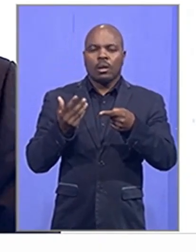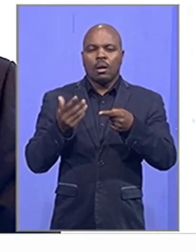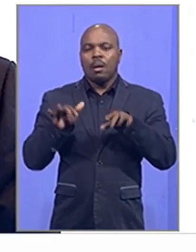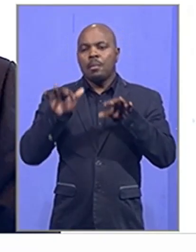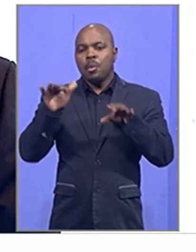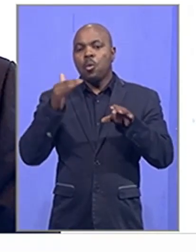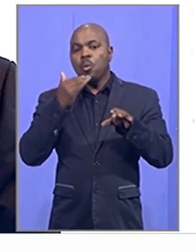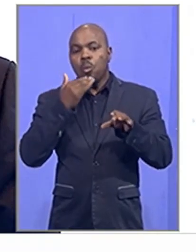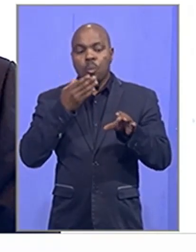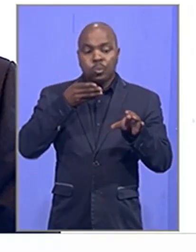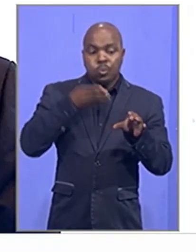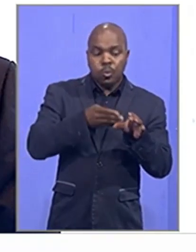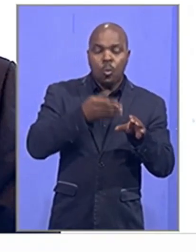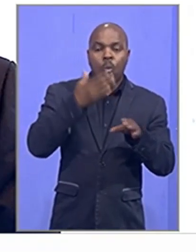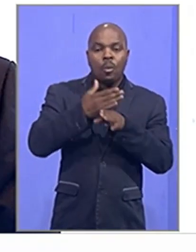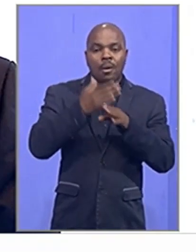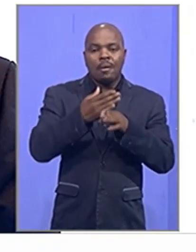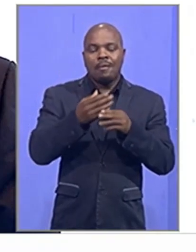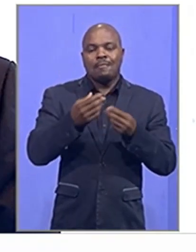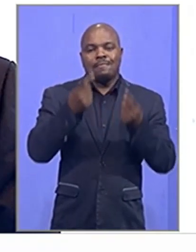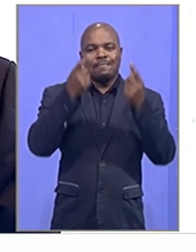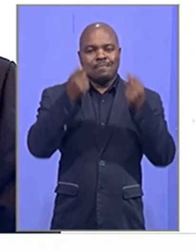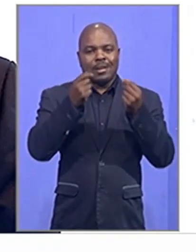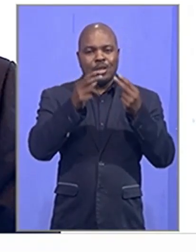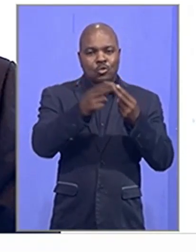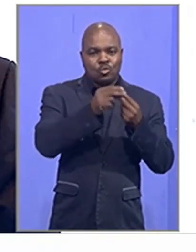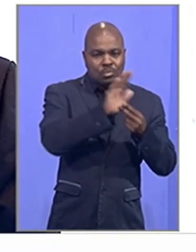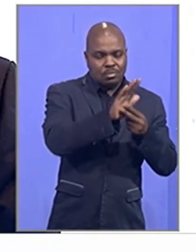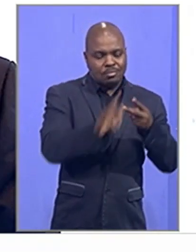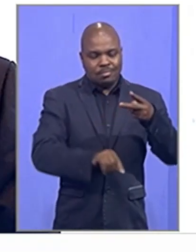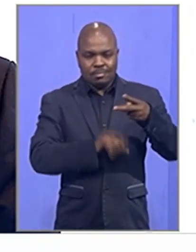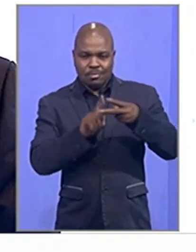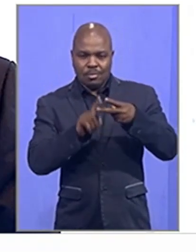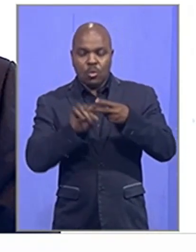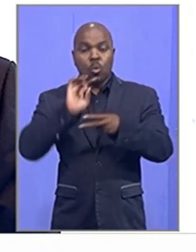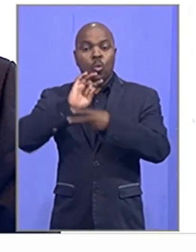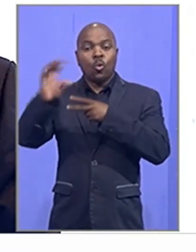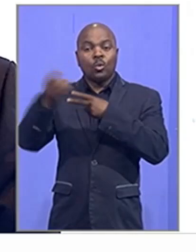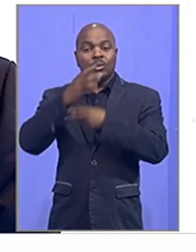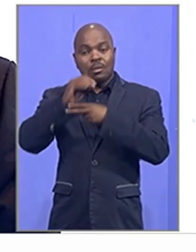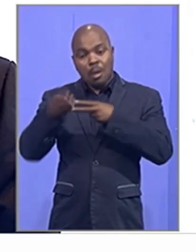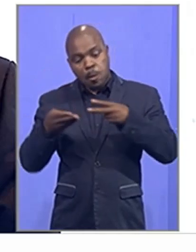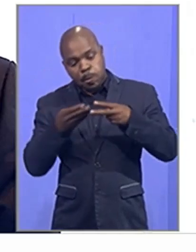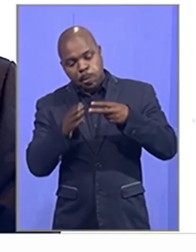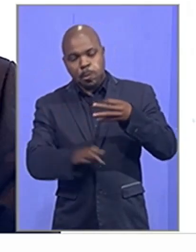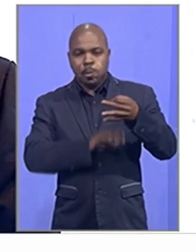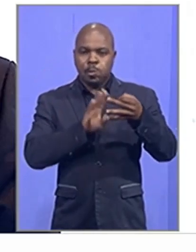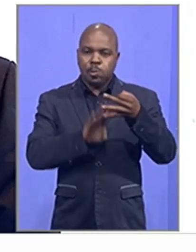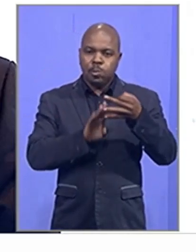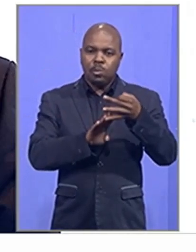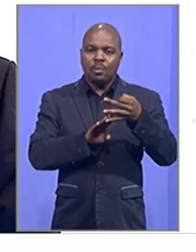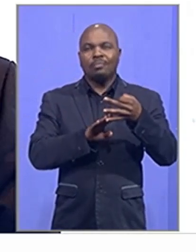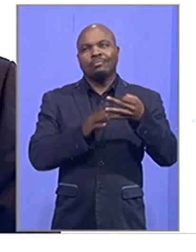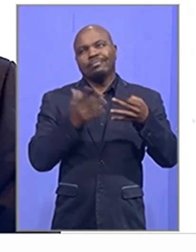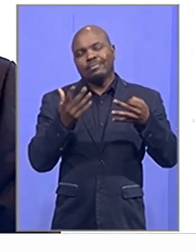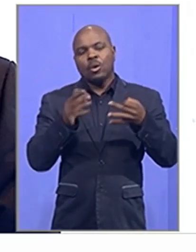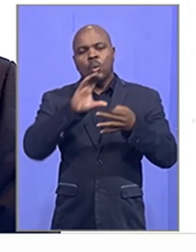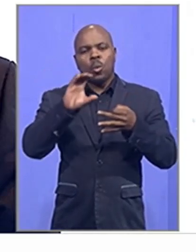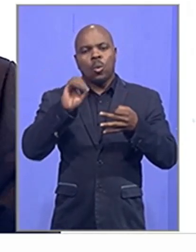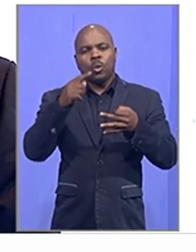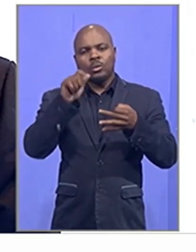people that are in finance units. In addition to that, there are consultants. In addition to that, you'll find that either Cocktail